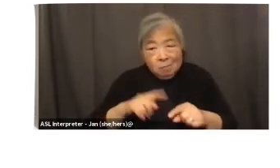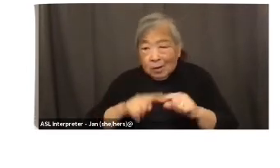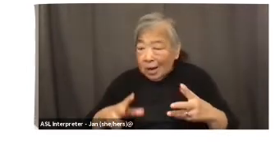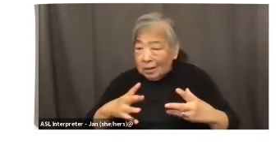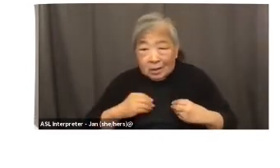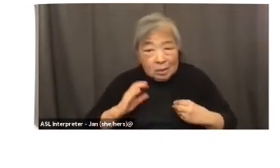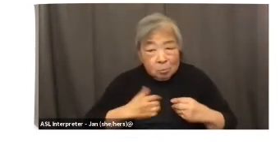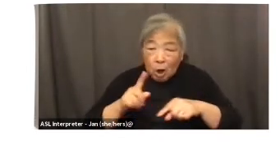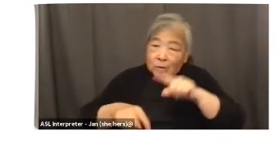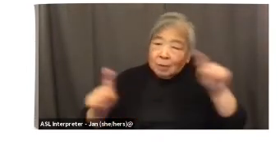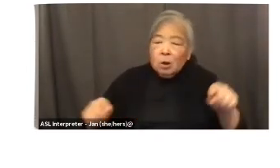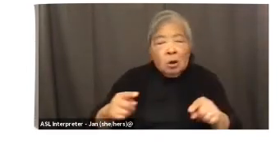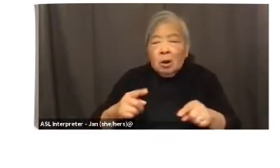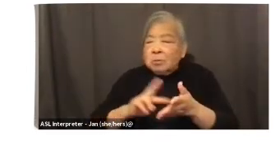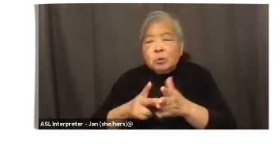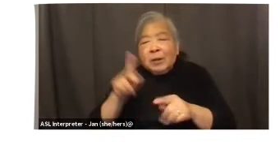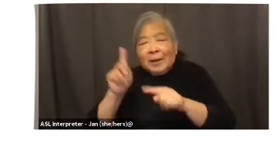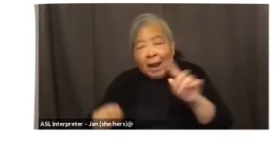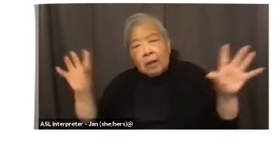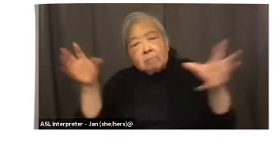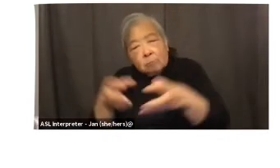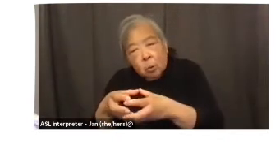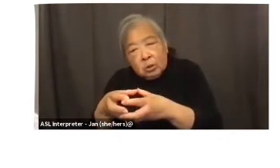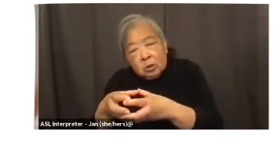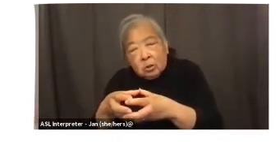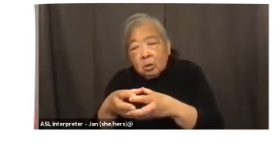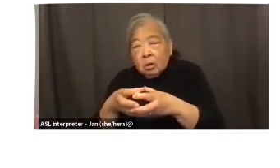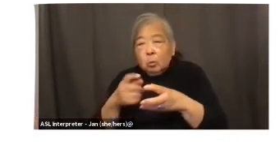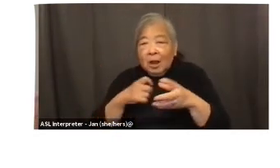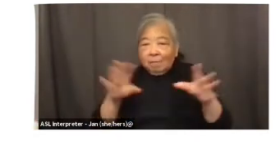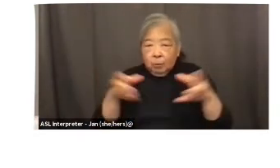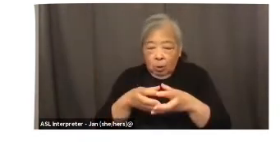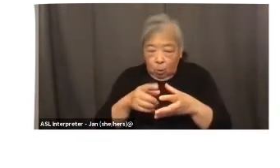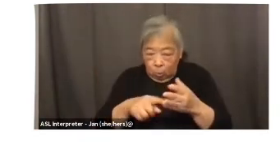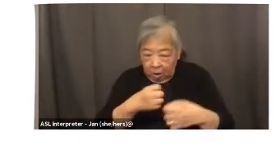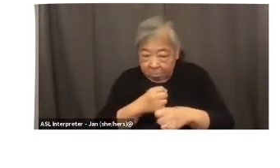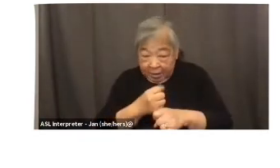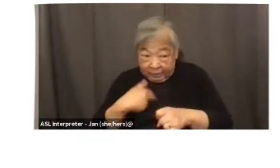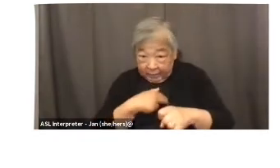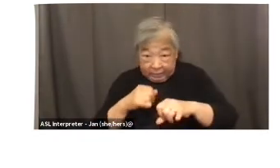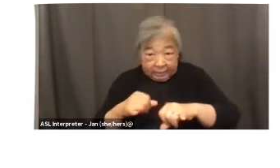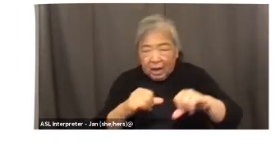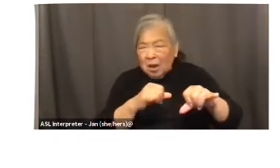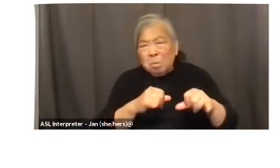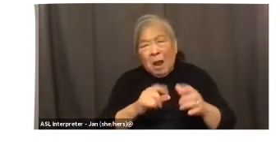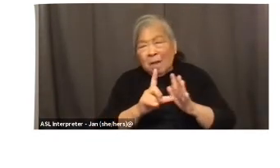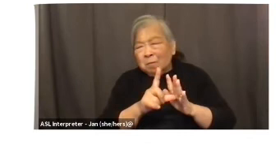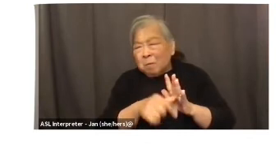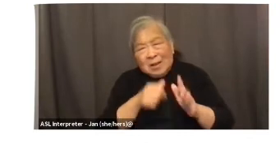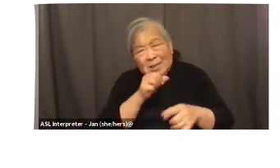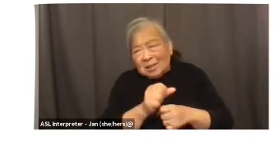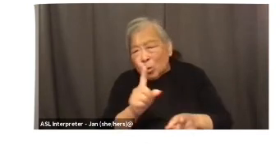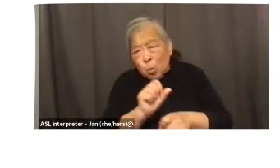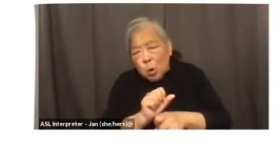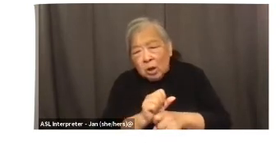coalitions. Organizing around what makes us the same often doesn't work after a while because everyone